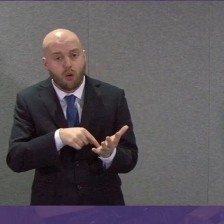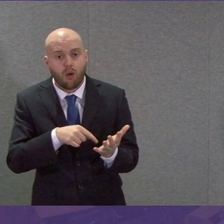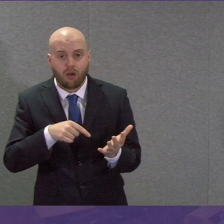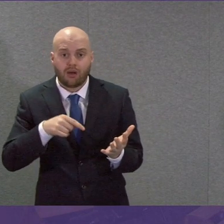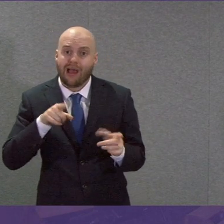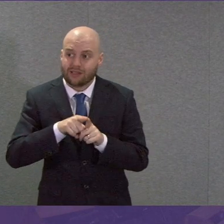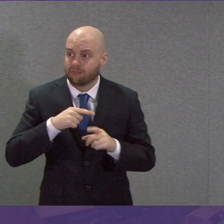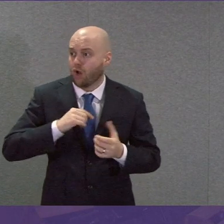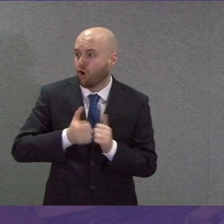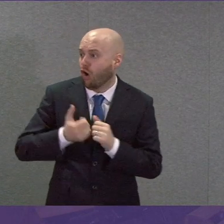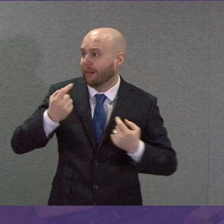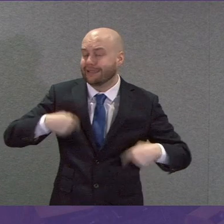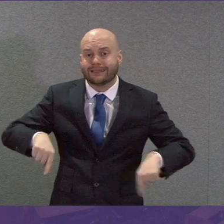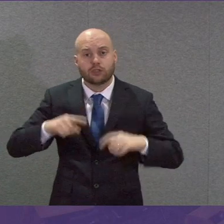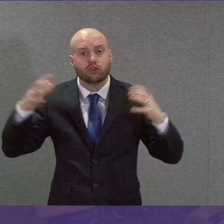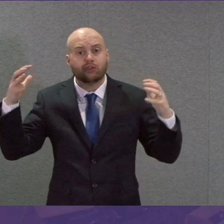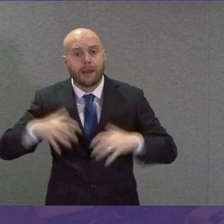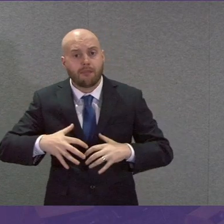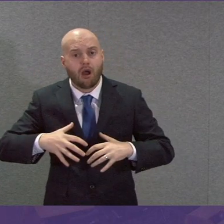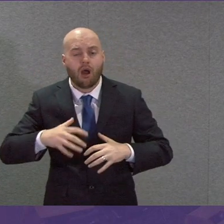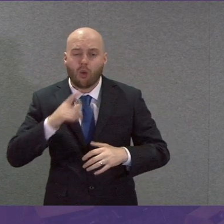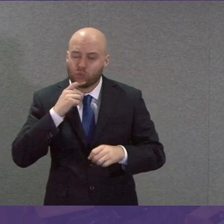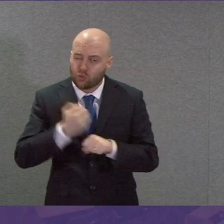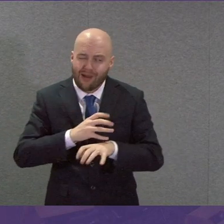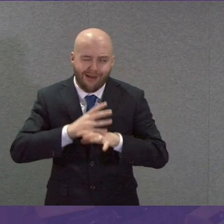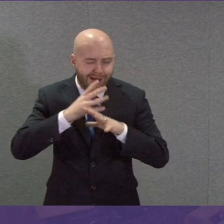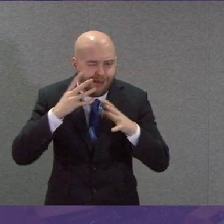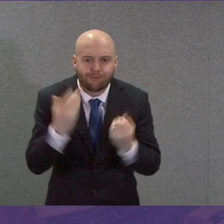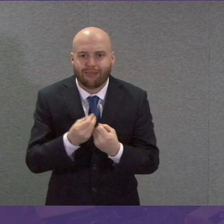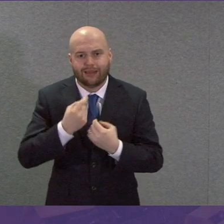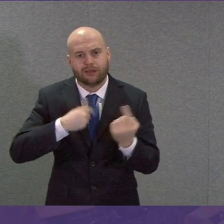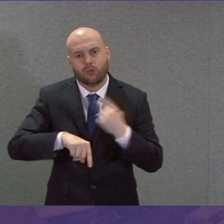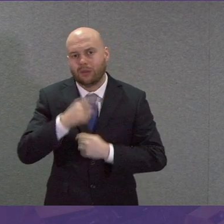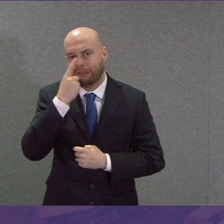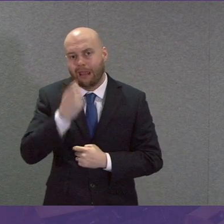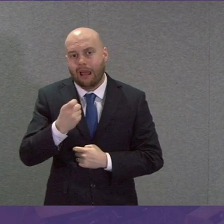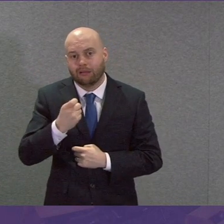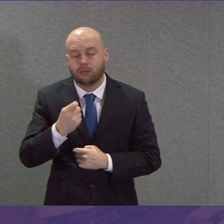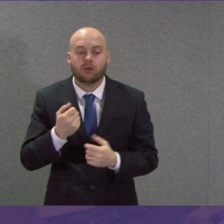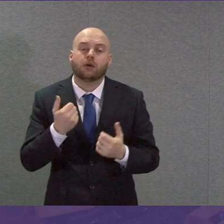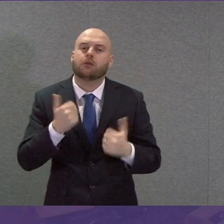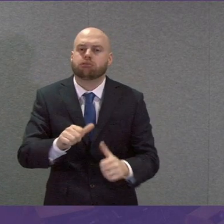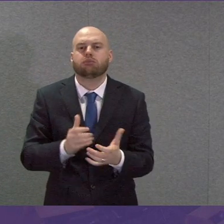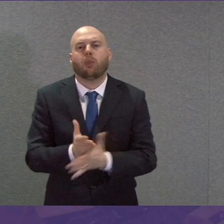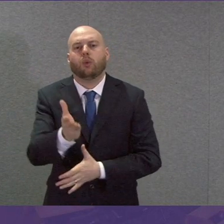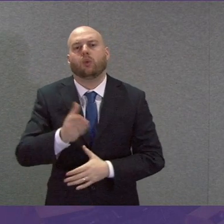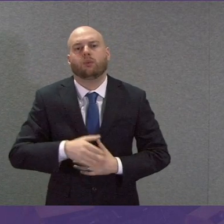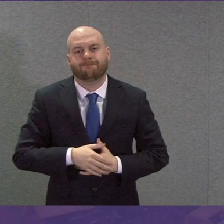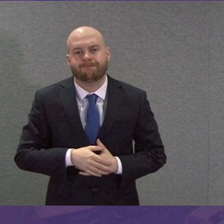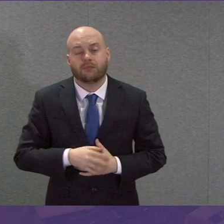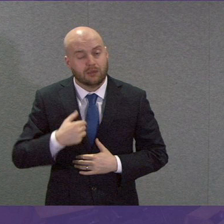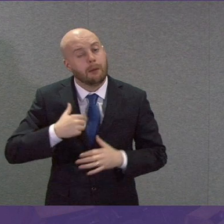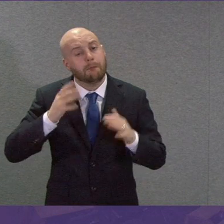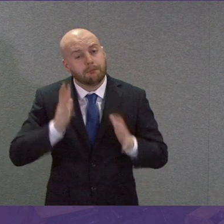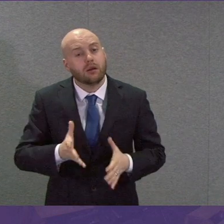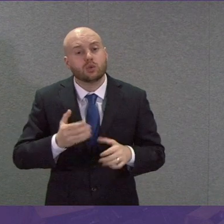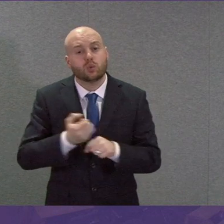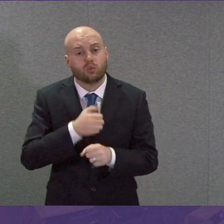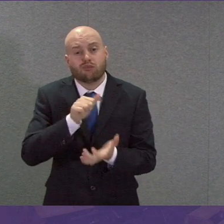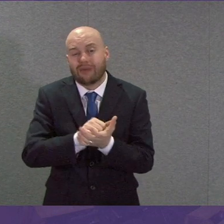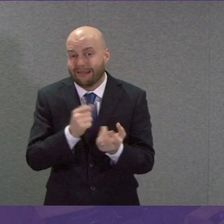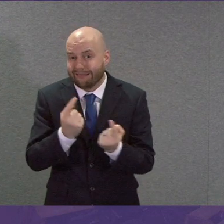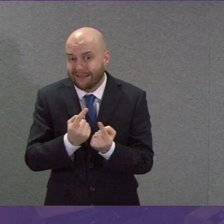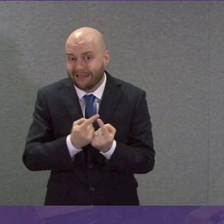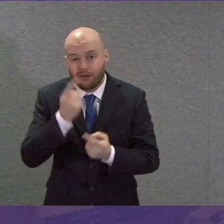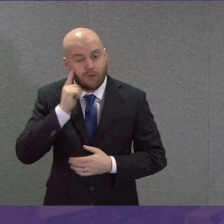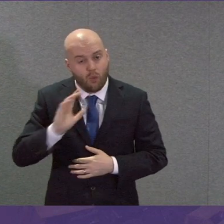chamber, to put in place what we need to get through. We must do the right thing for everyone. We must take